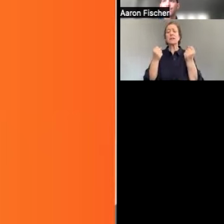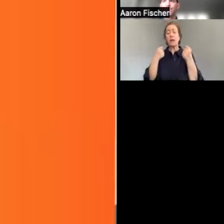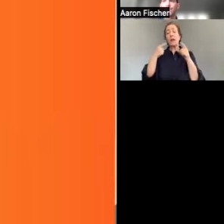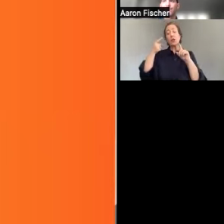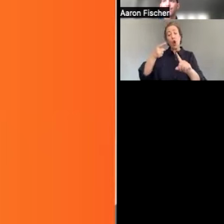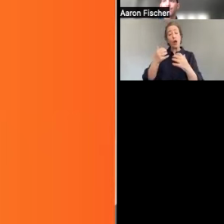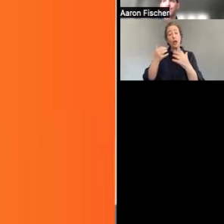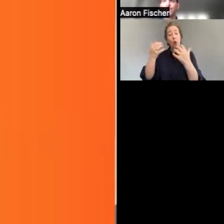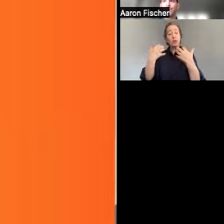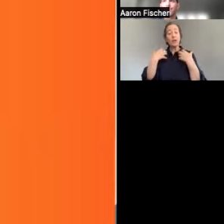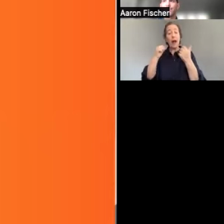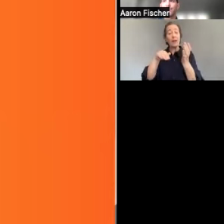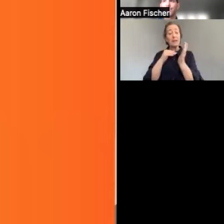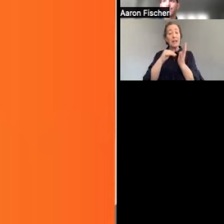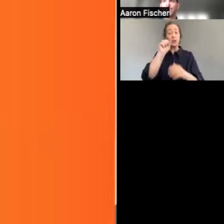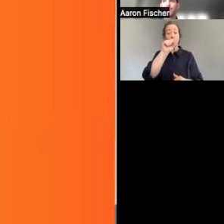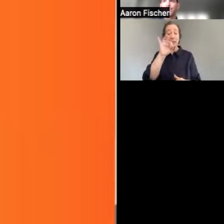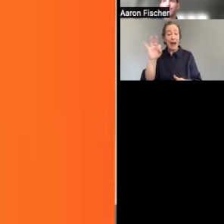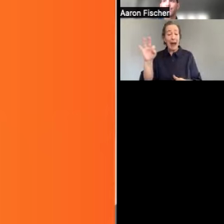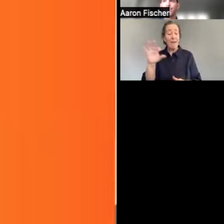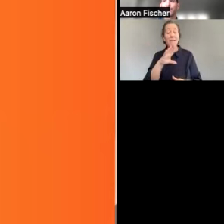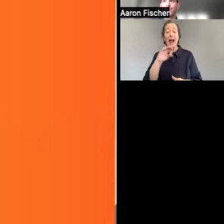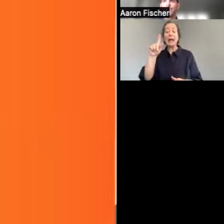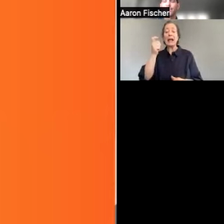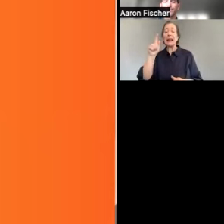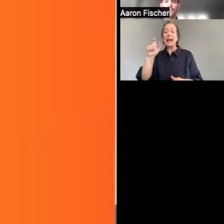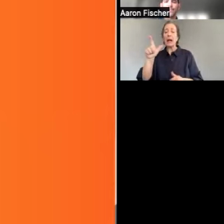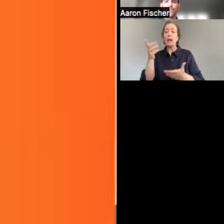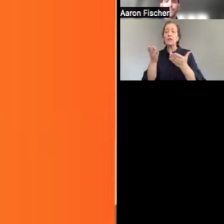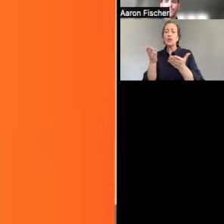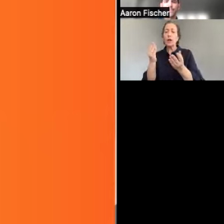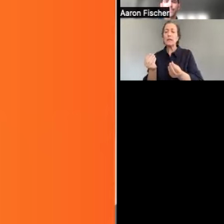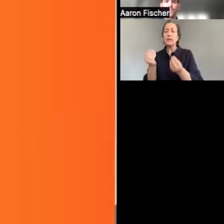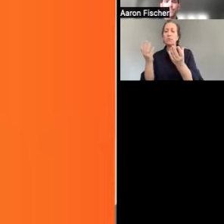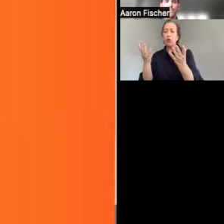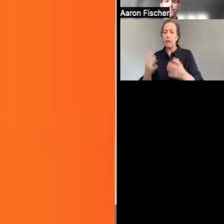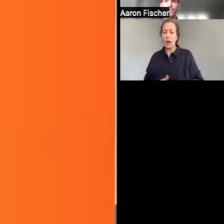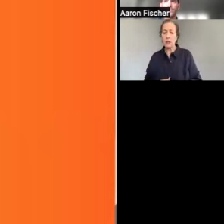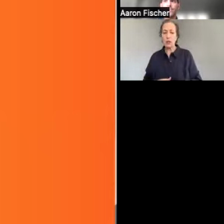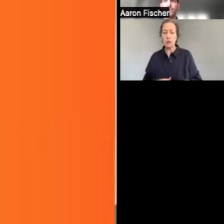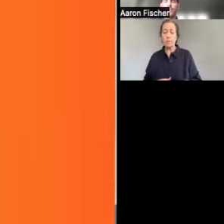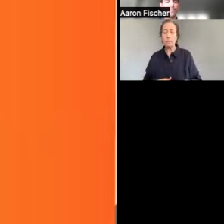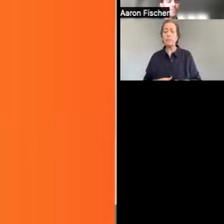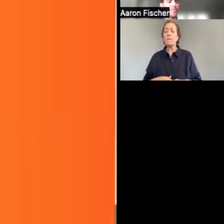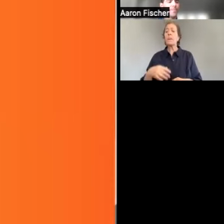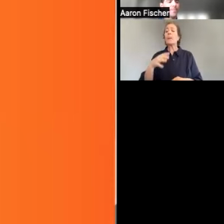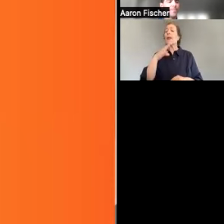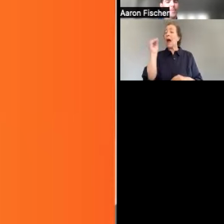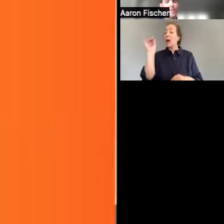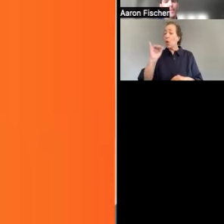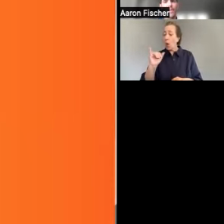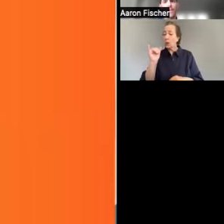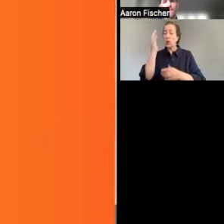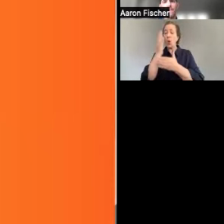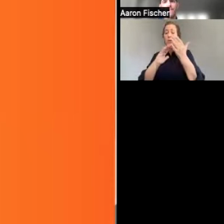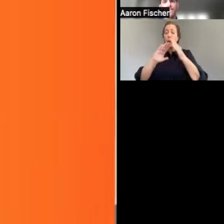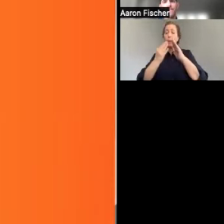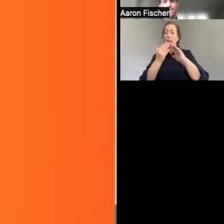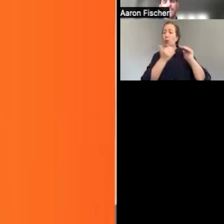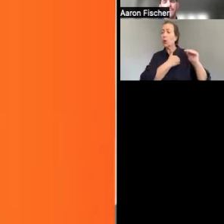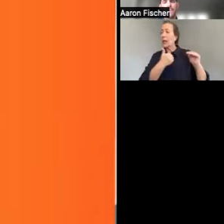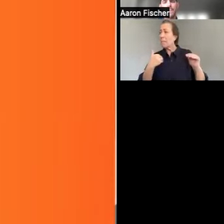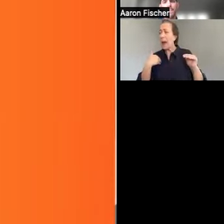health center staff as well as civil legal services providers. But we know that working in the community involves myriad partners.